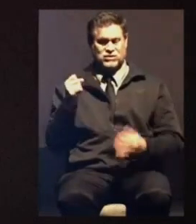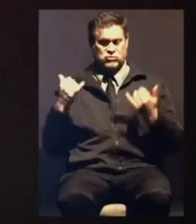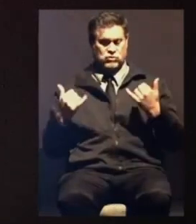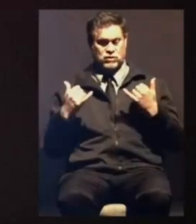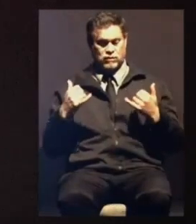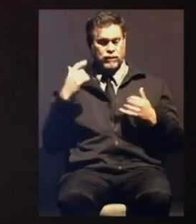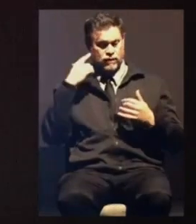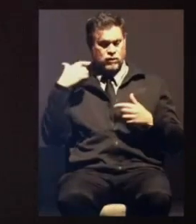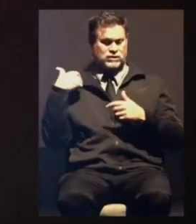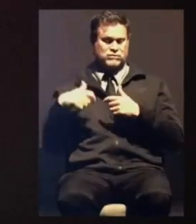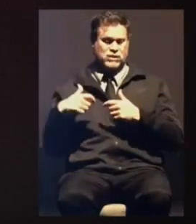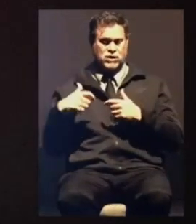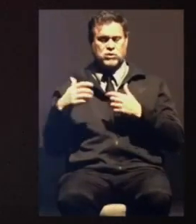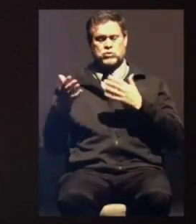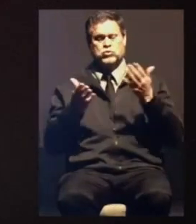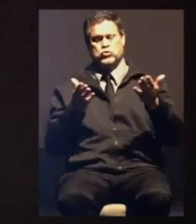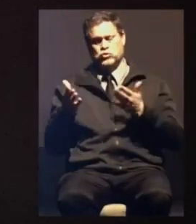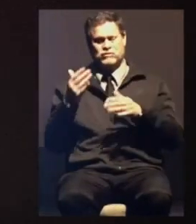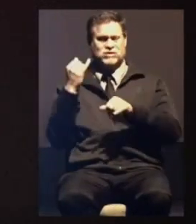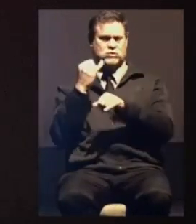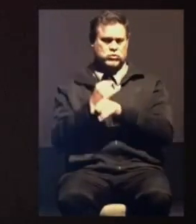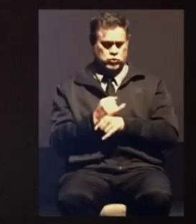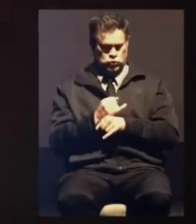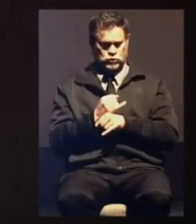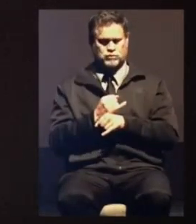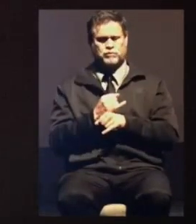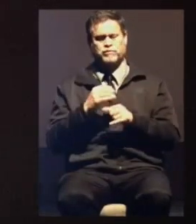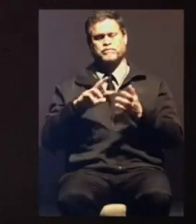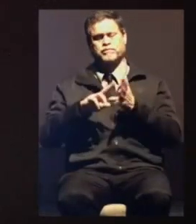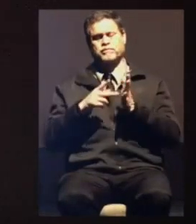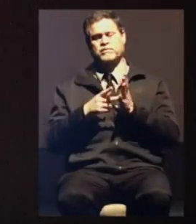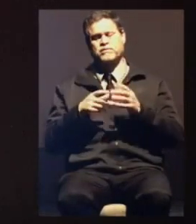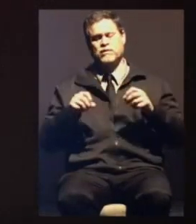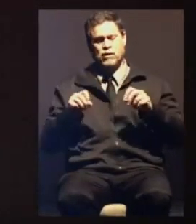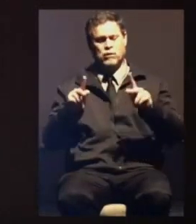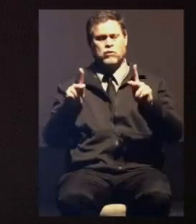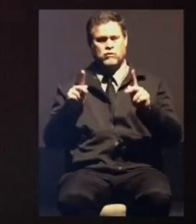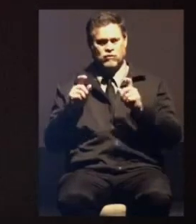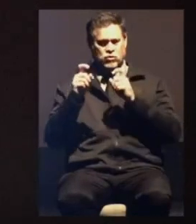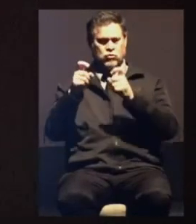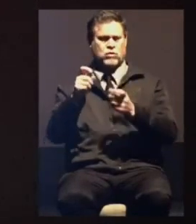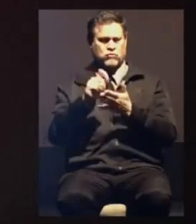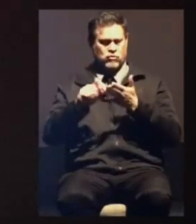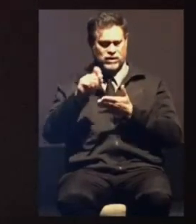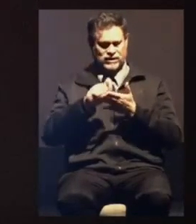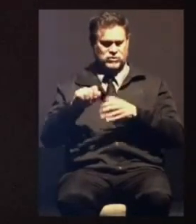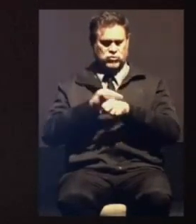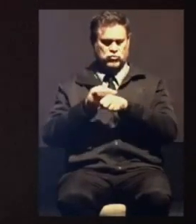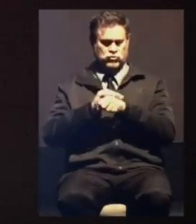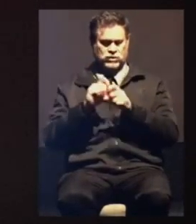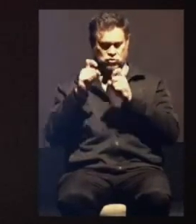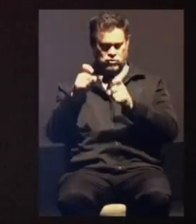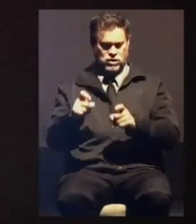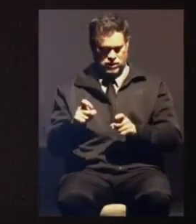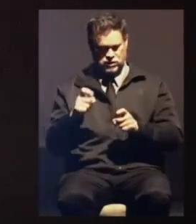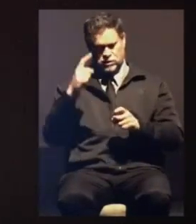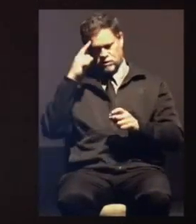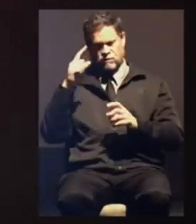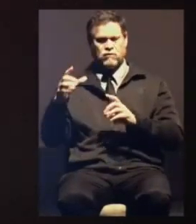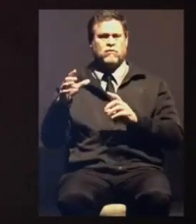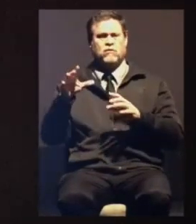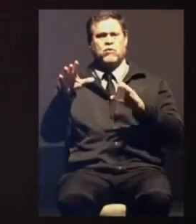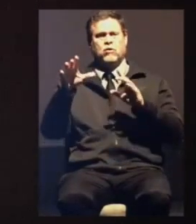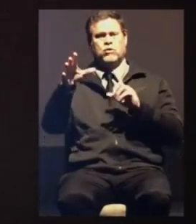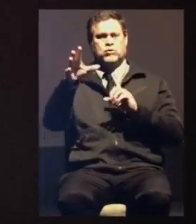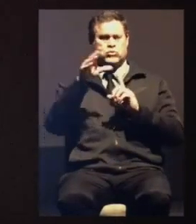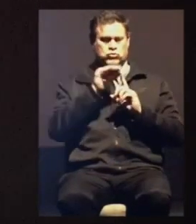a Hispanic-serving institution, so that means there's opportunities for grant writing, training grants in particular, and for attracting